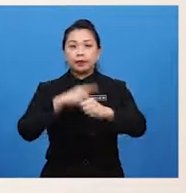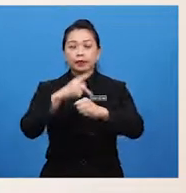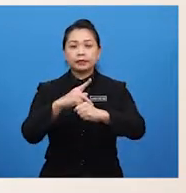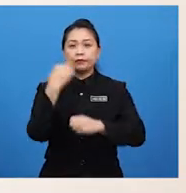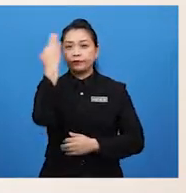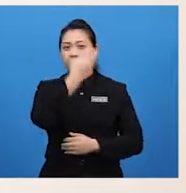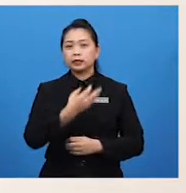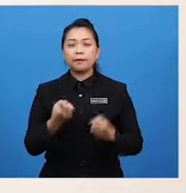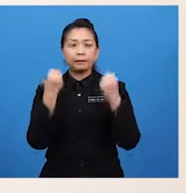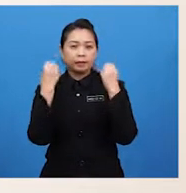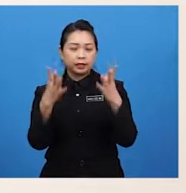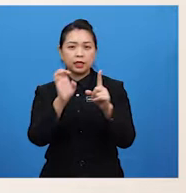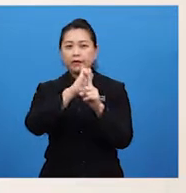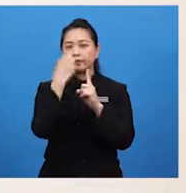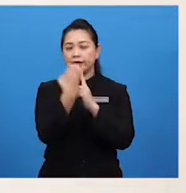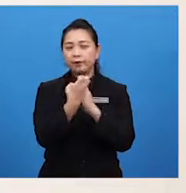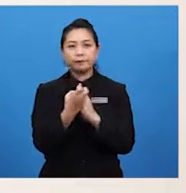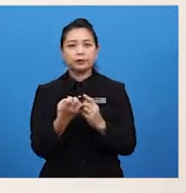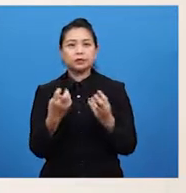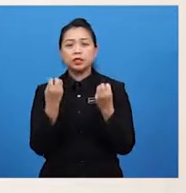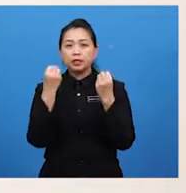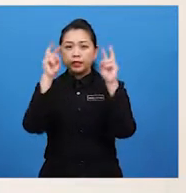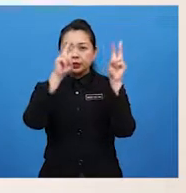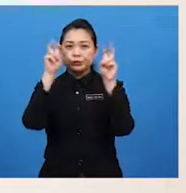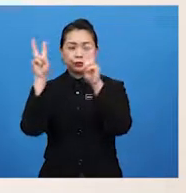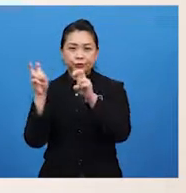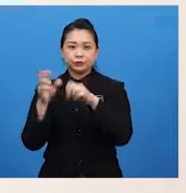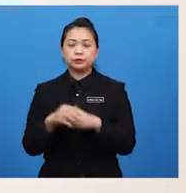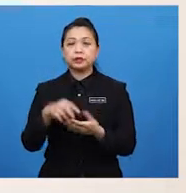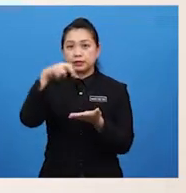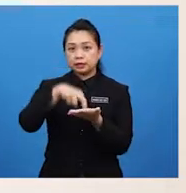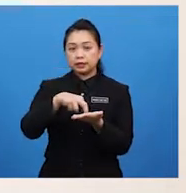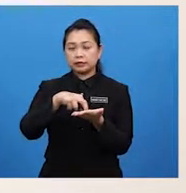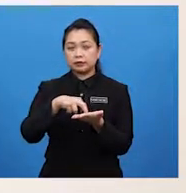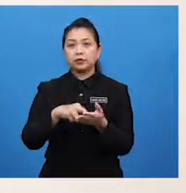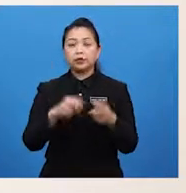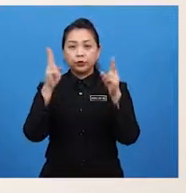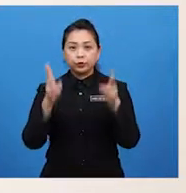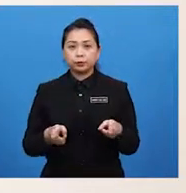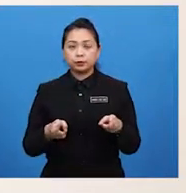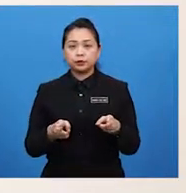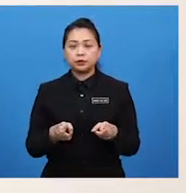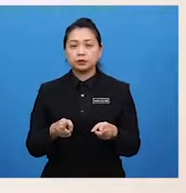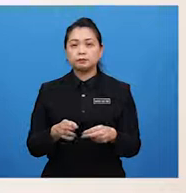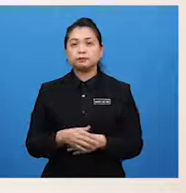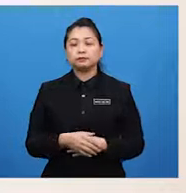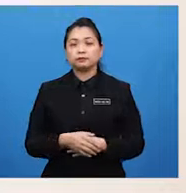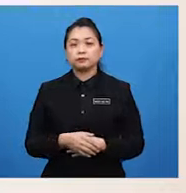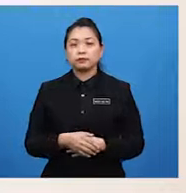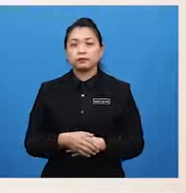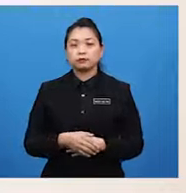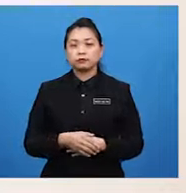troubling environmental issues that stem from human activity. Deforestation